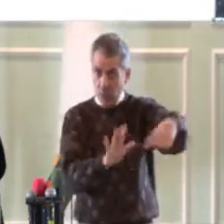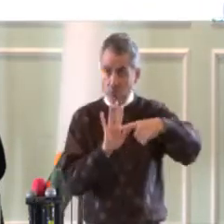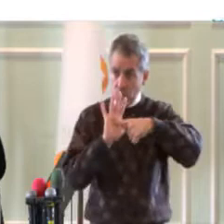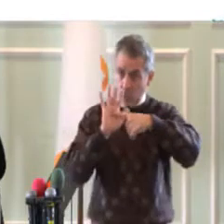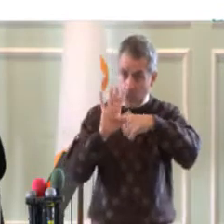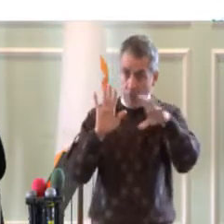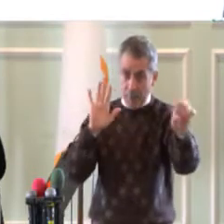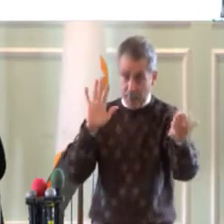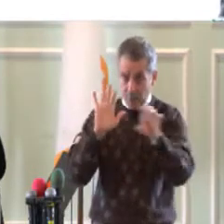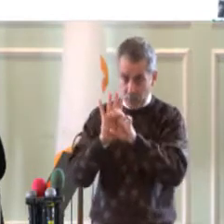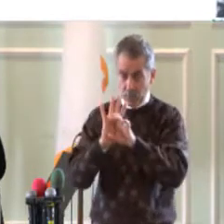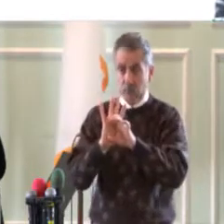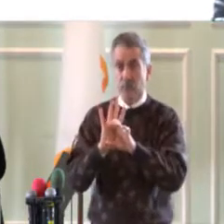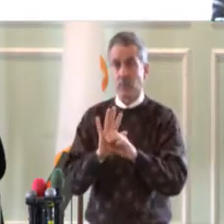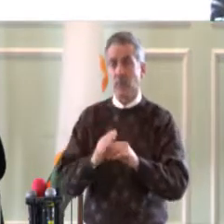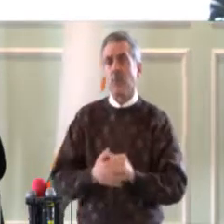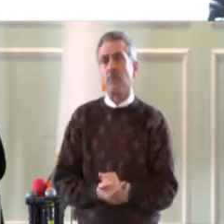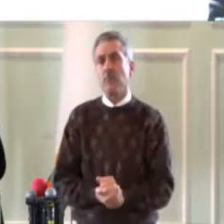on in Job's life.